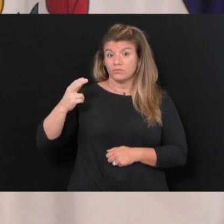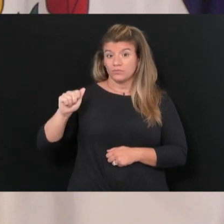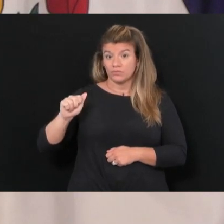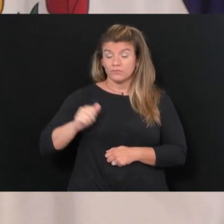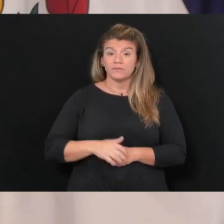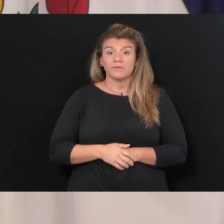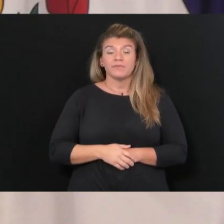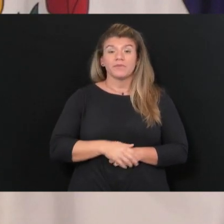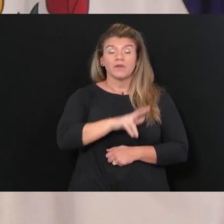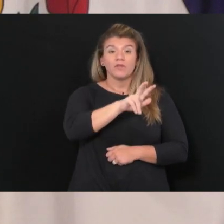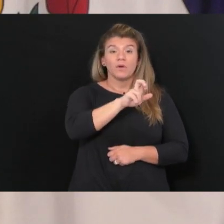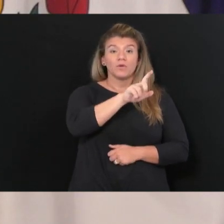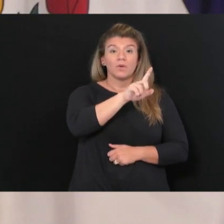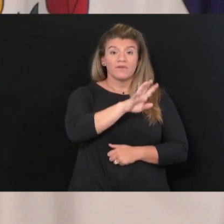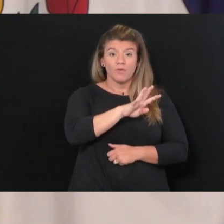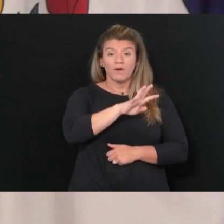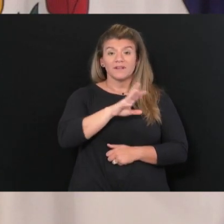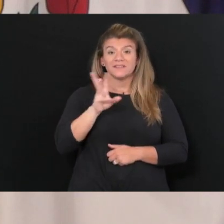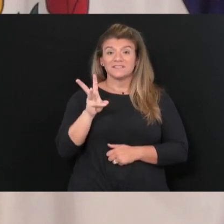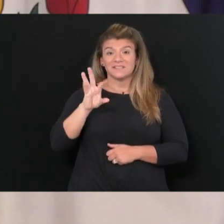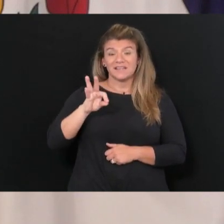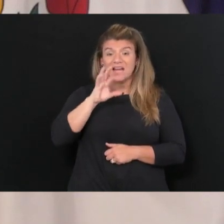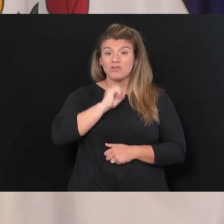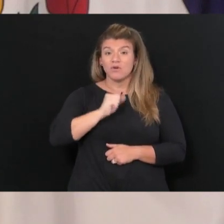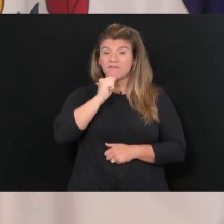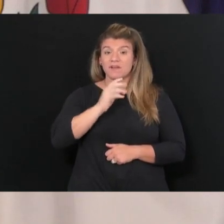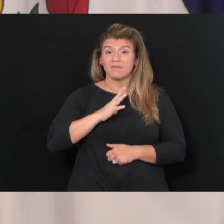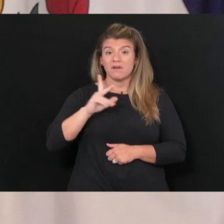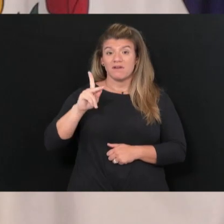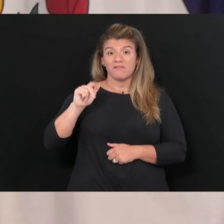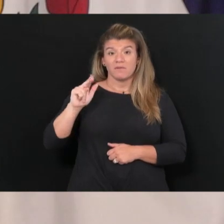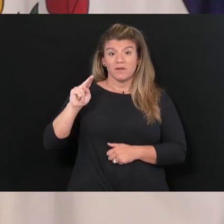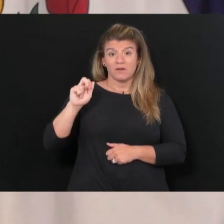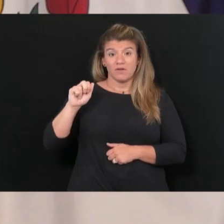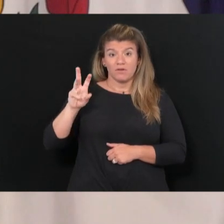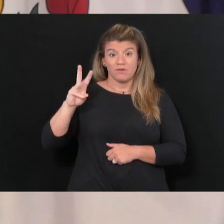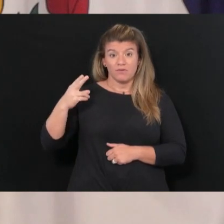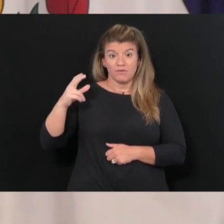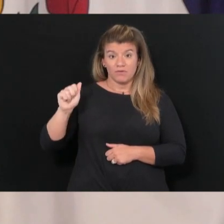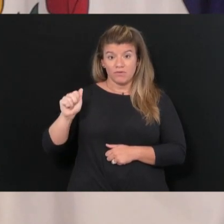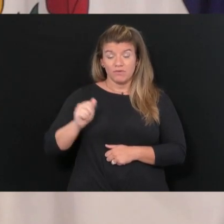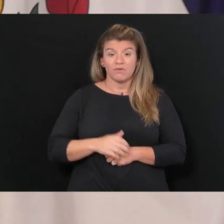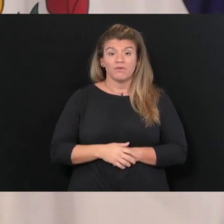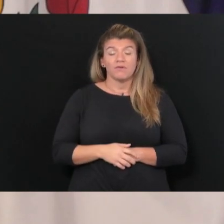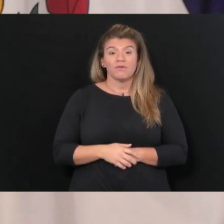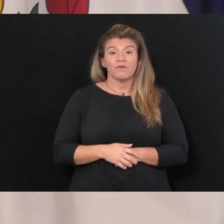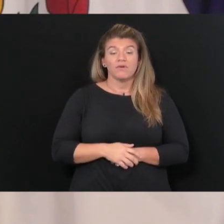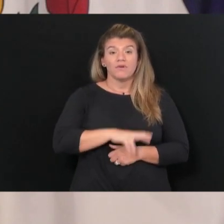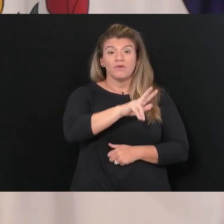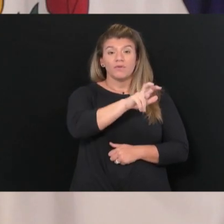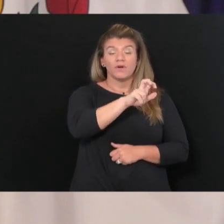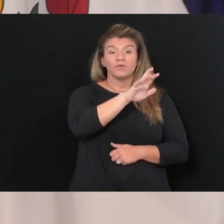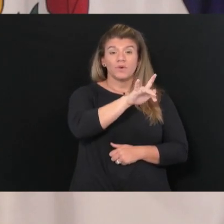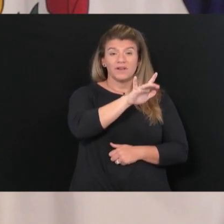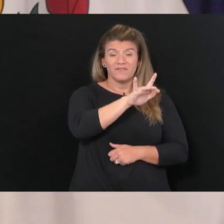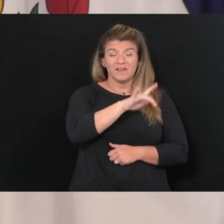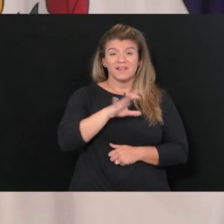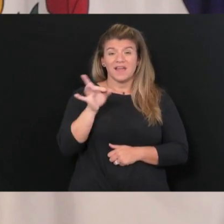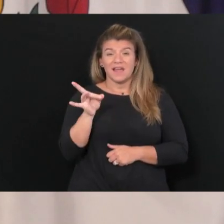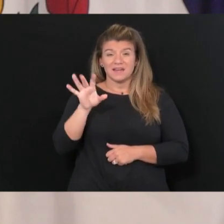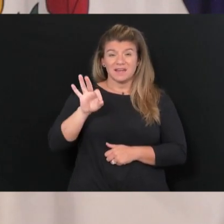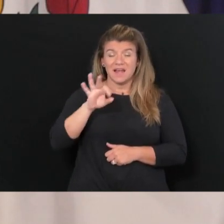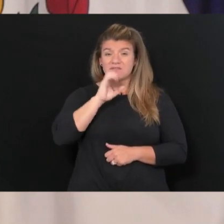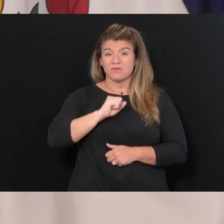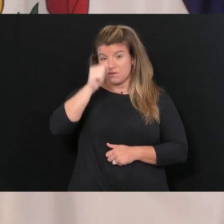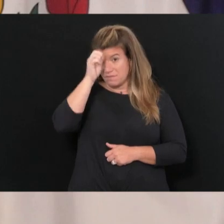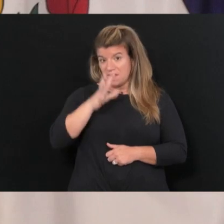Our 324th death, a 69-year-old female from Kanawha County. Our 325th death, an